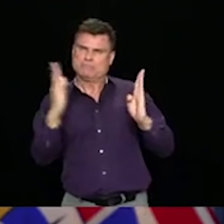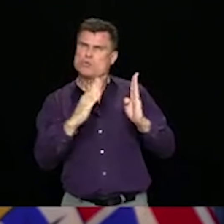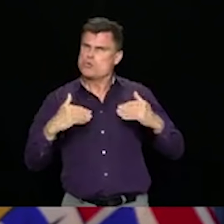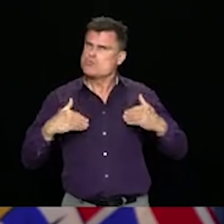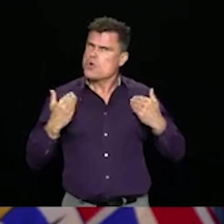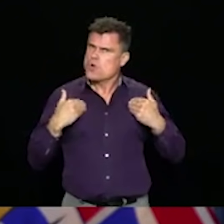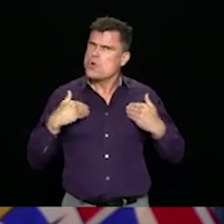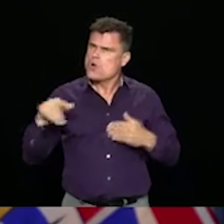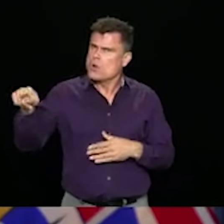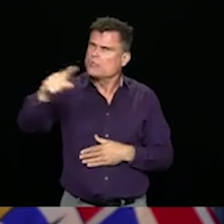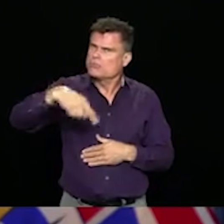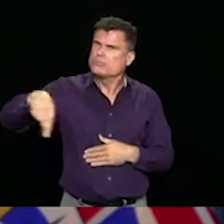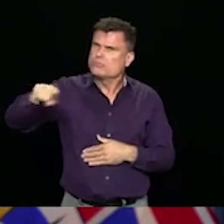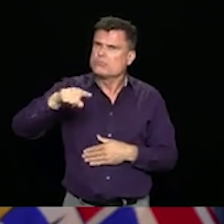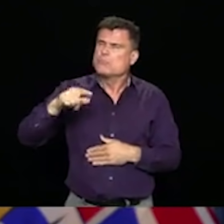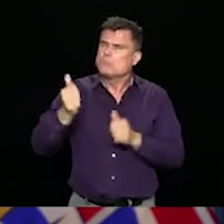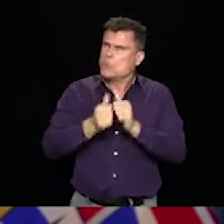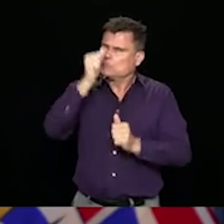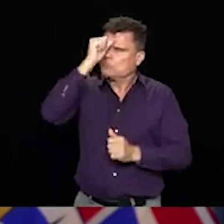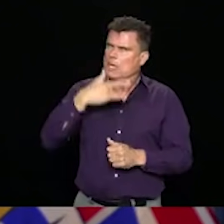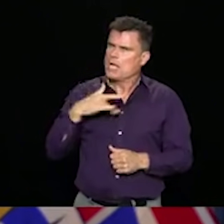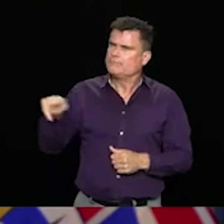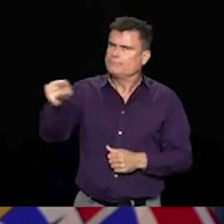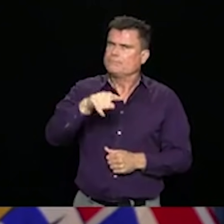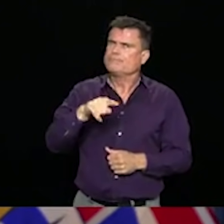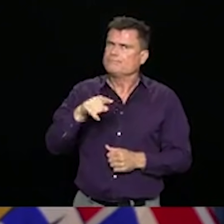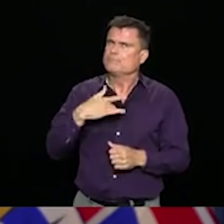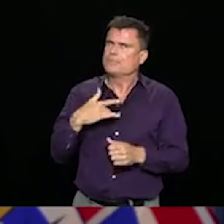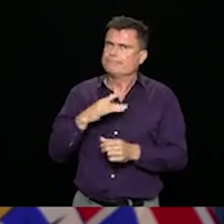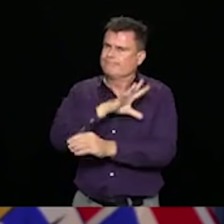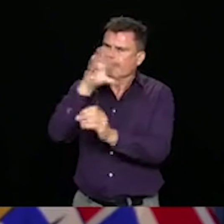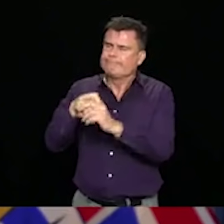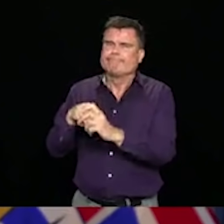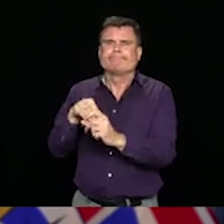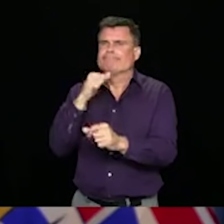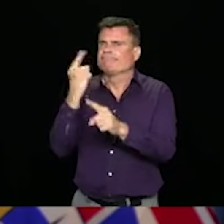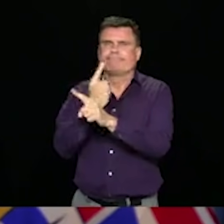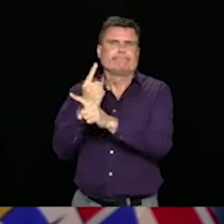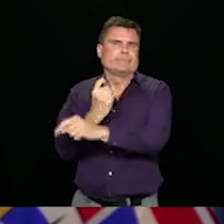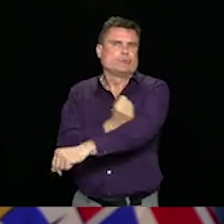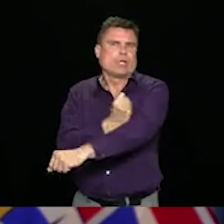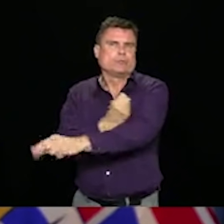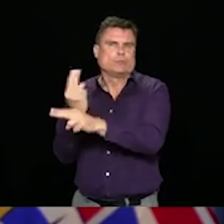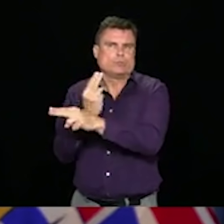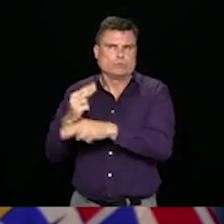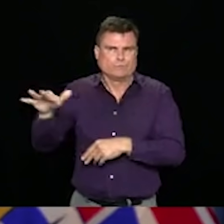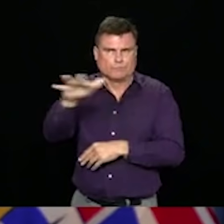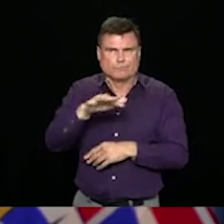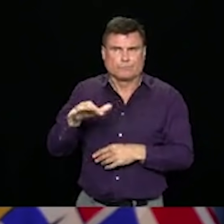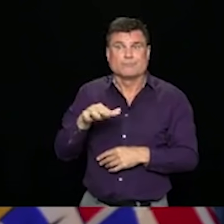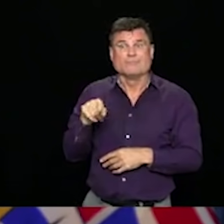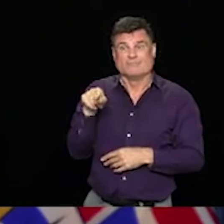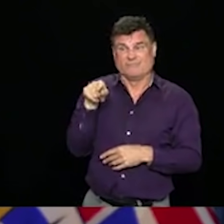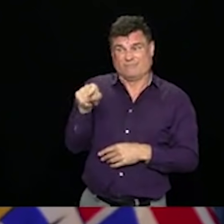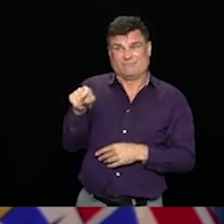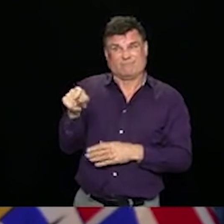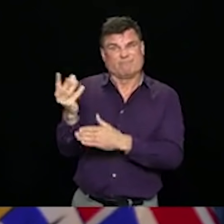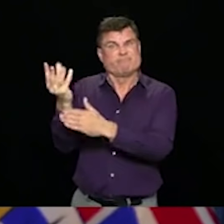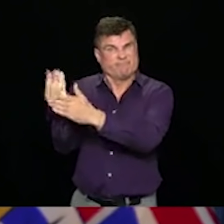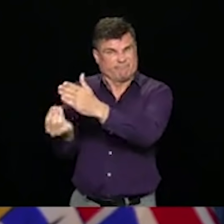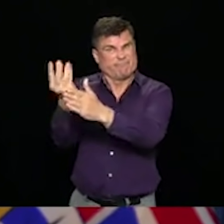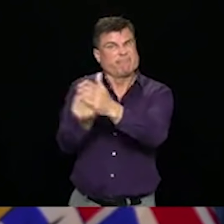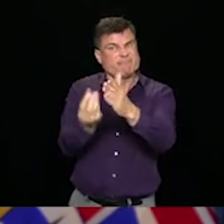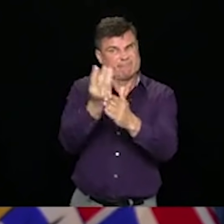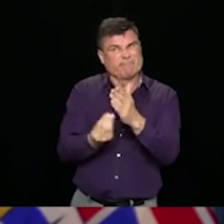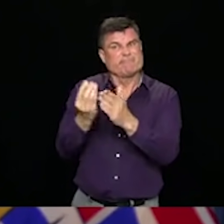men, more than women, in our society. And we know that most of them are dying alone.